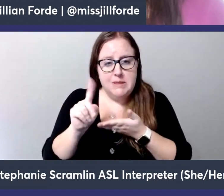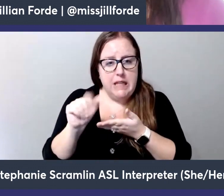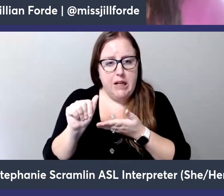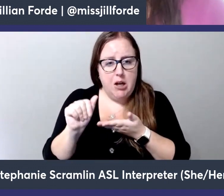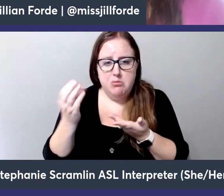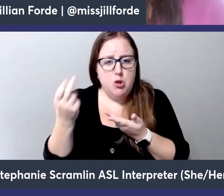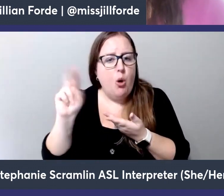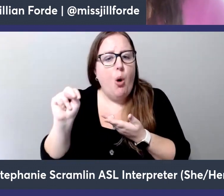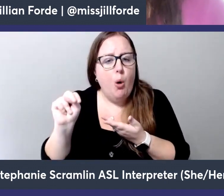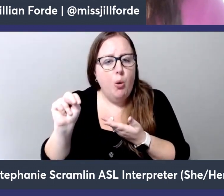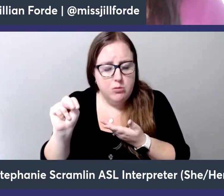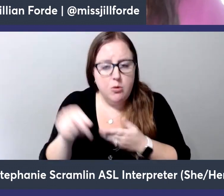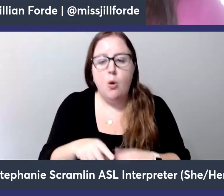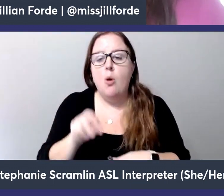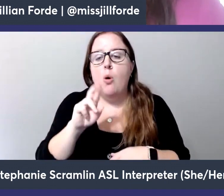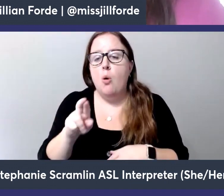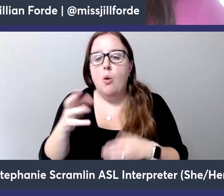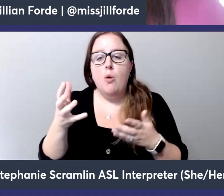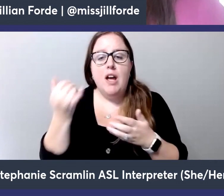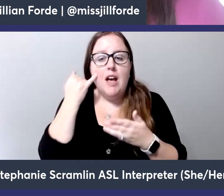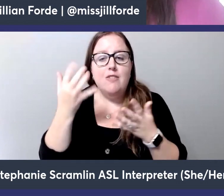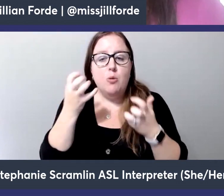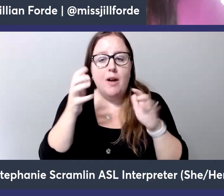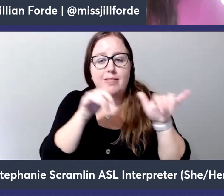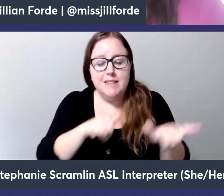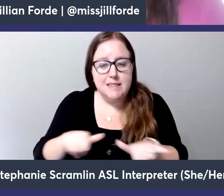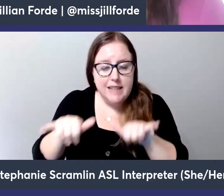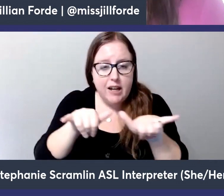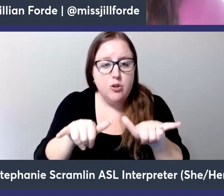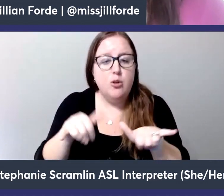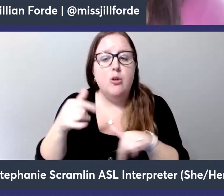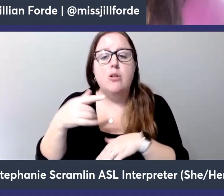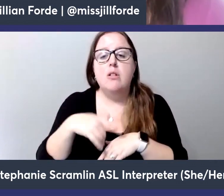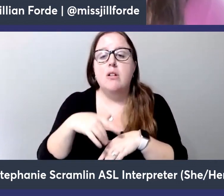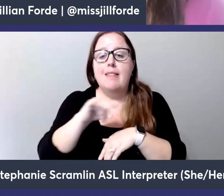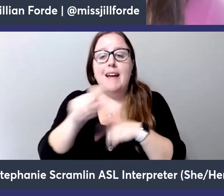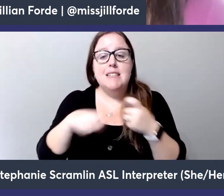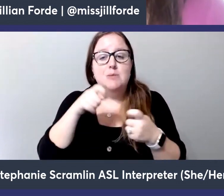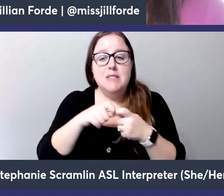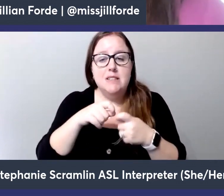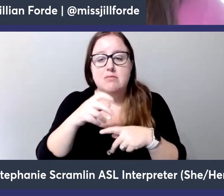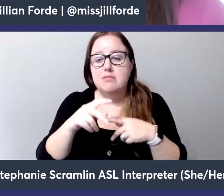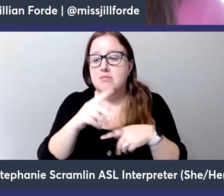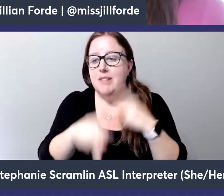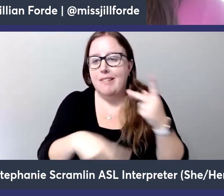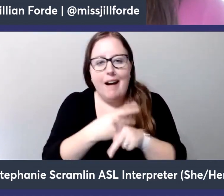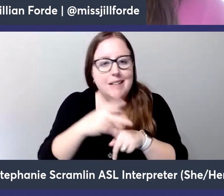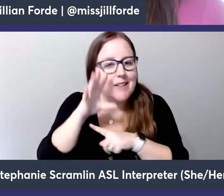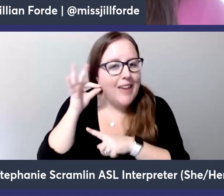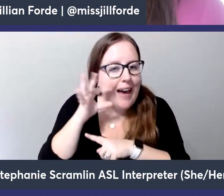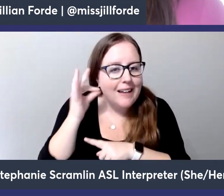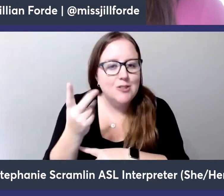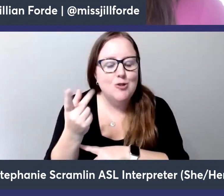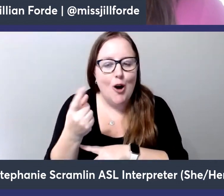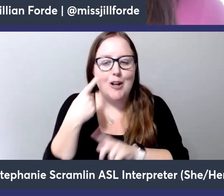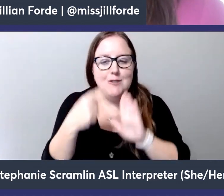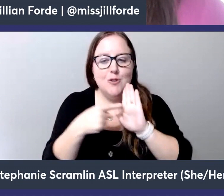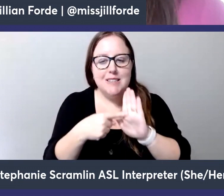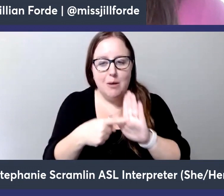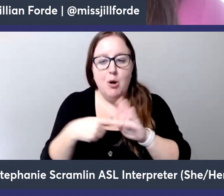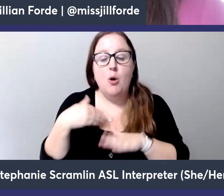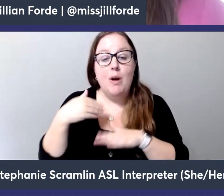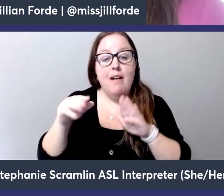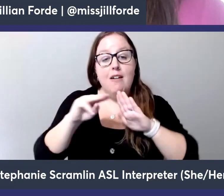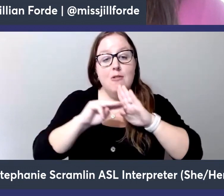to do a classification on the standard classes, let's say particular types of cats and dogs. So we have pre-trained models, and what